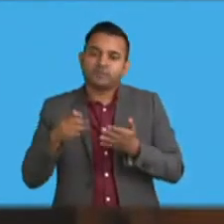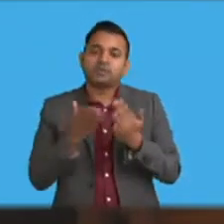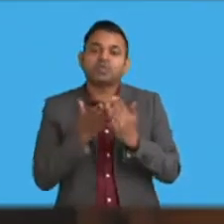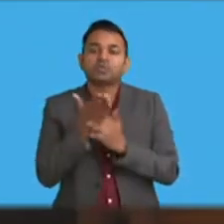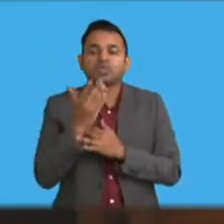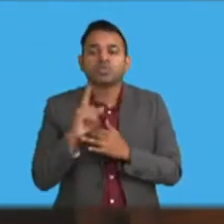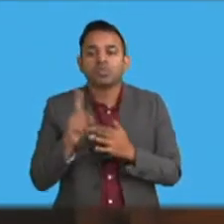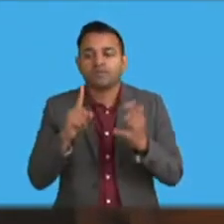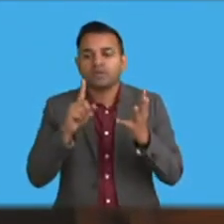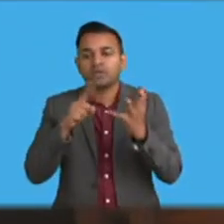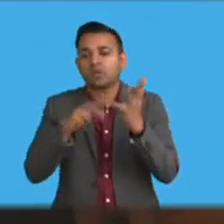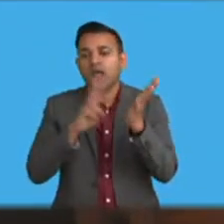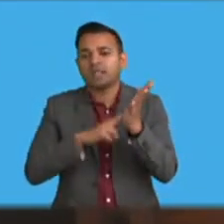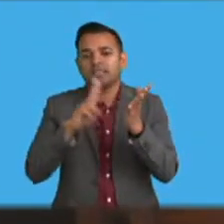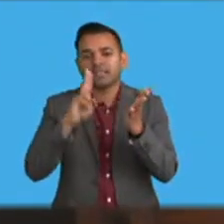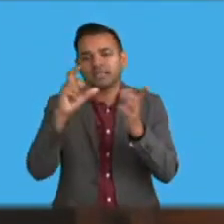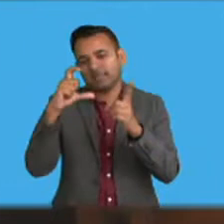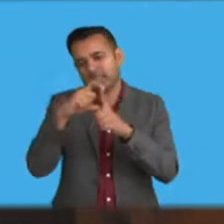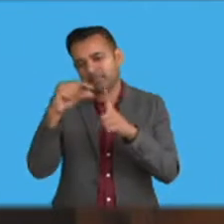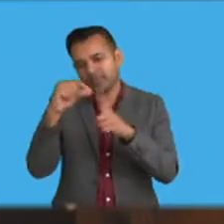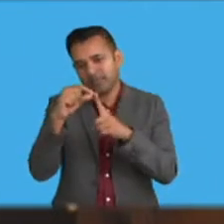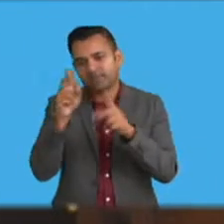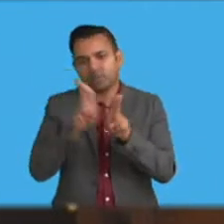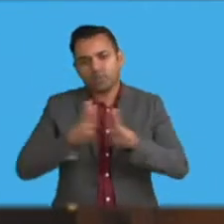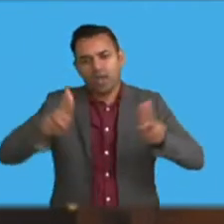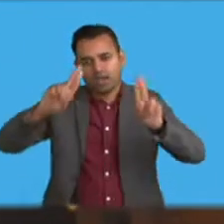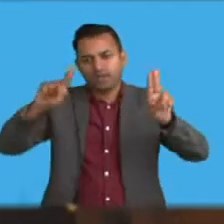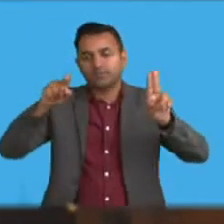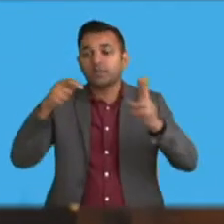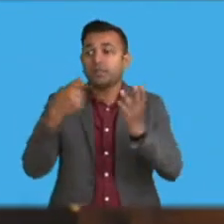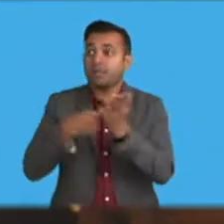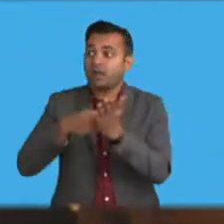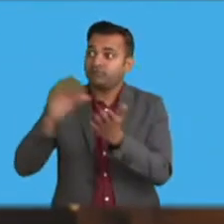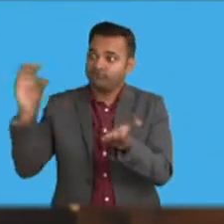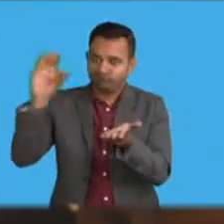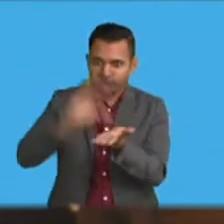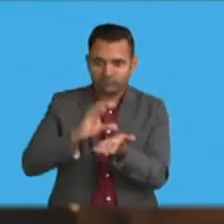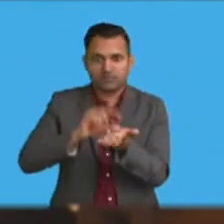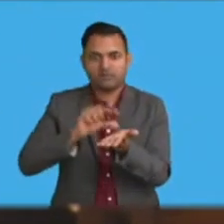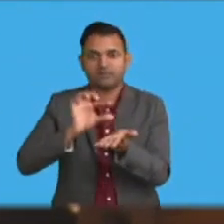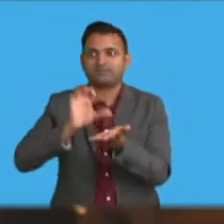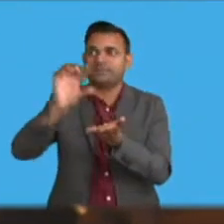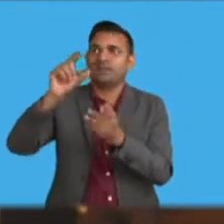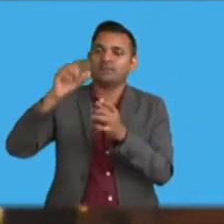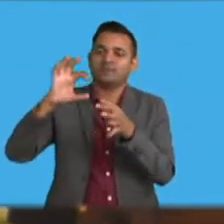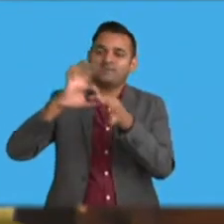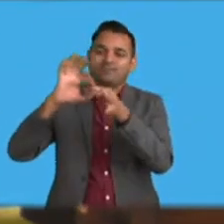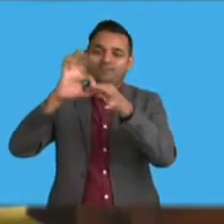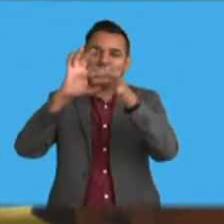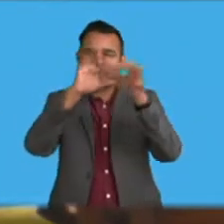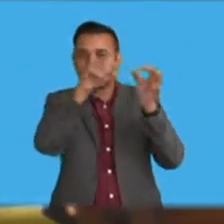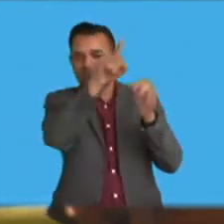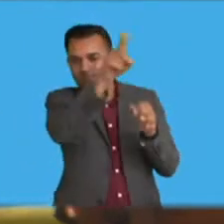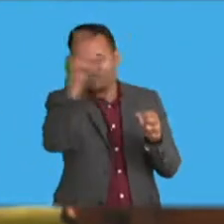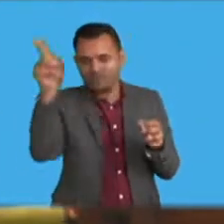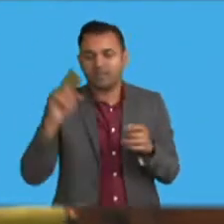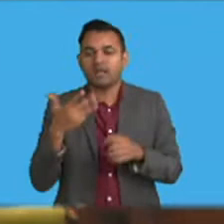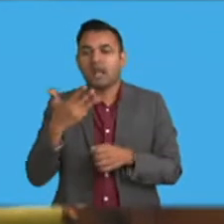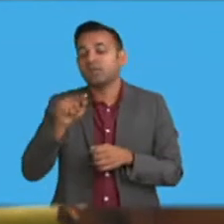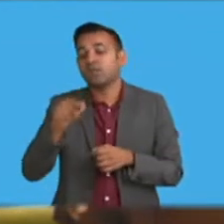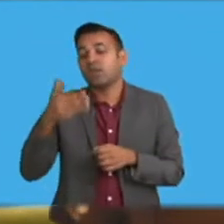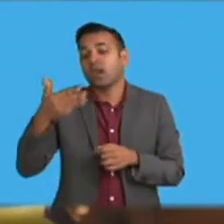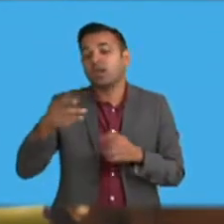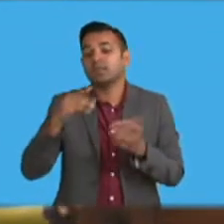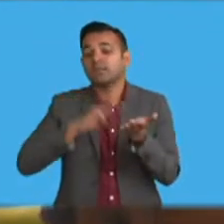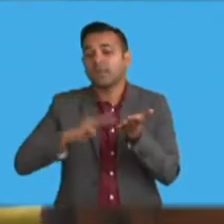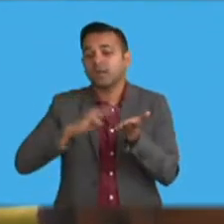been successfully linked to financial institutions and have accessed more than $9.9 million in loans for the development of their